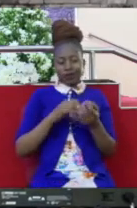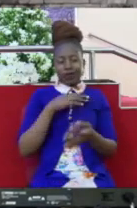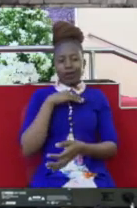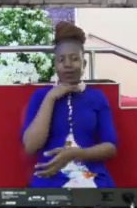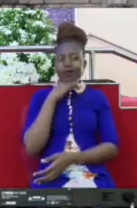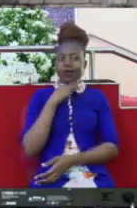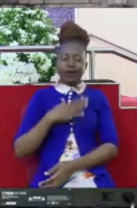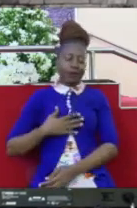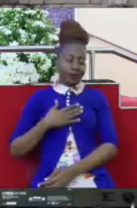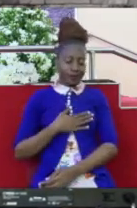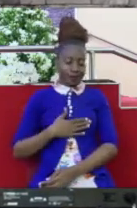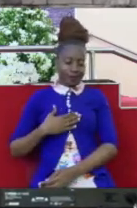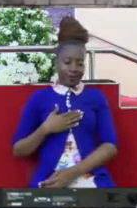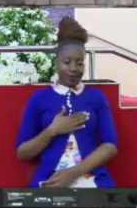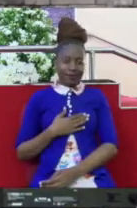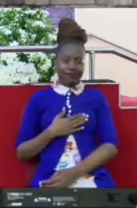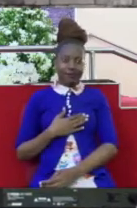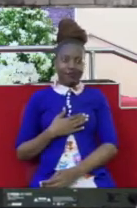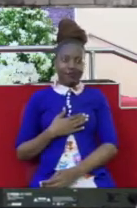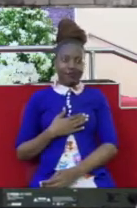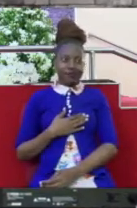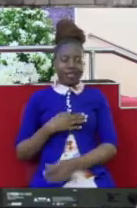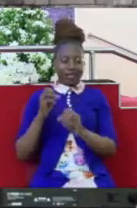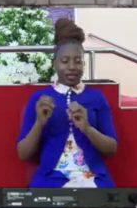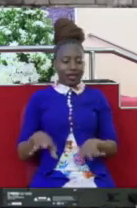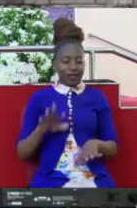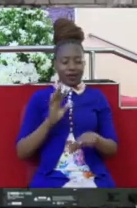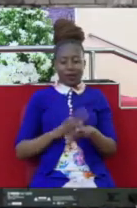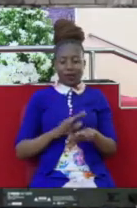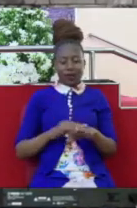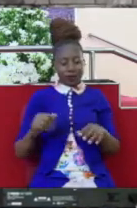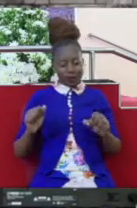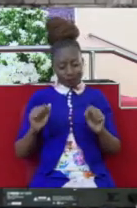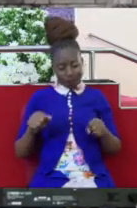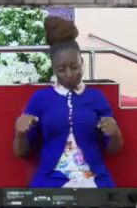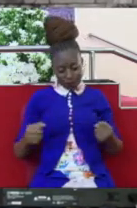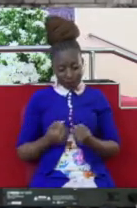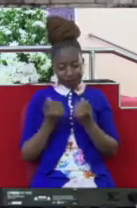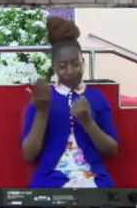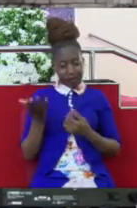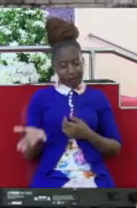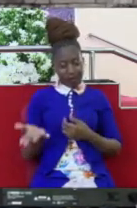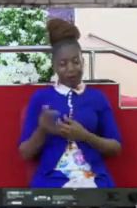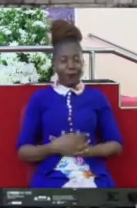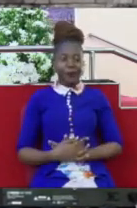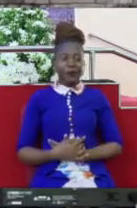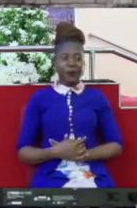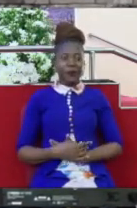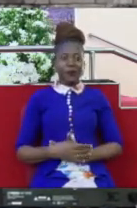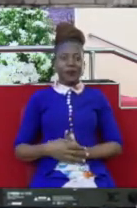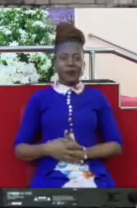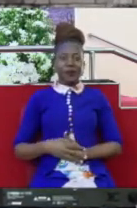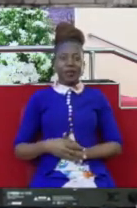wajane. Nothing good is going to come of that visit. Hakuna kitu kizuri kitatokea katika ushirika ule. In fact, you might